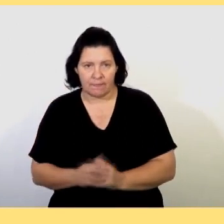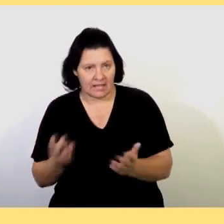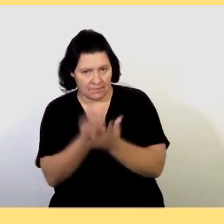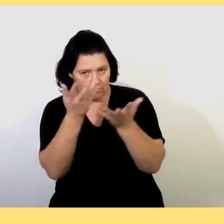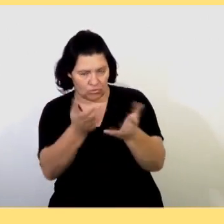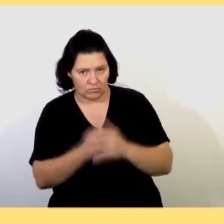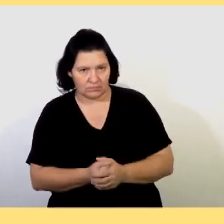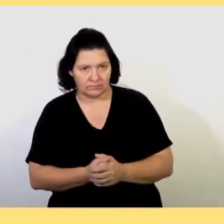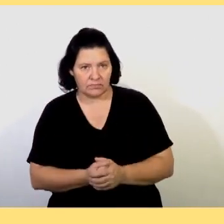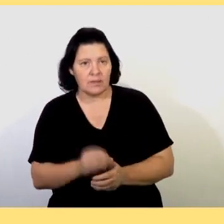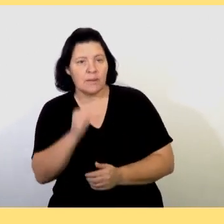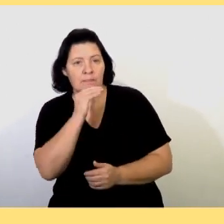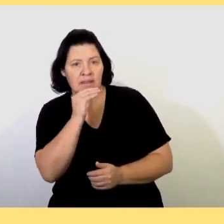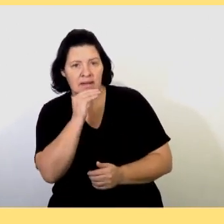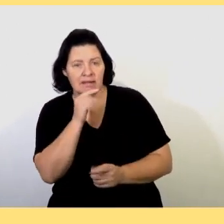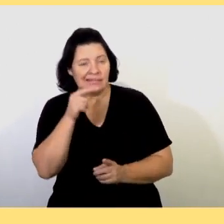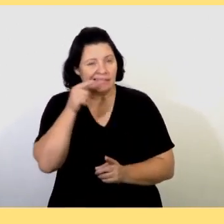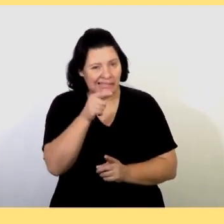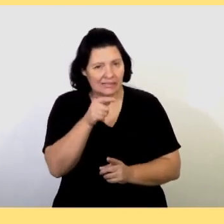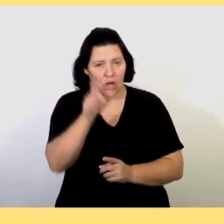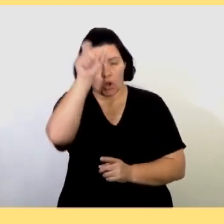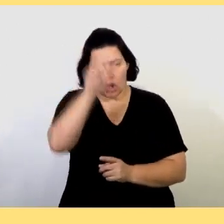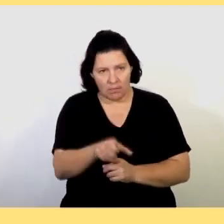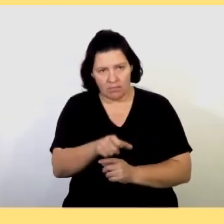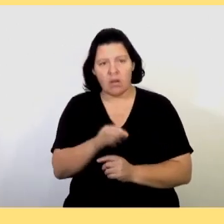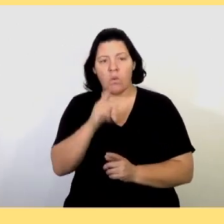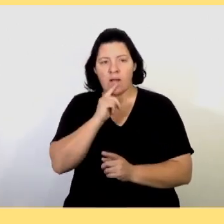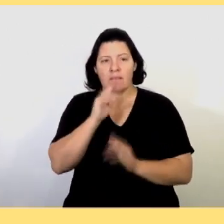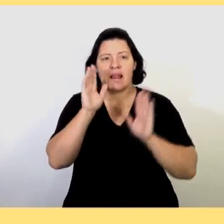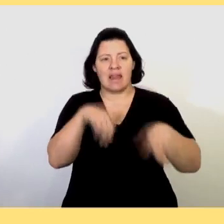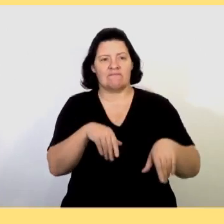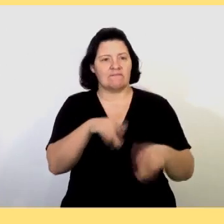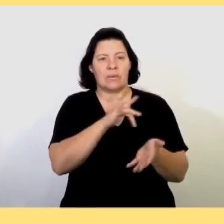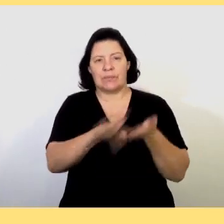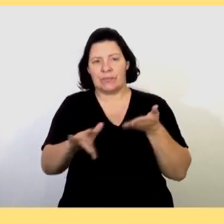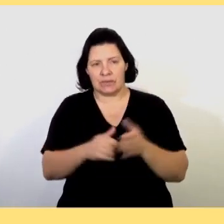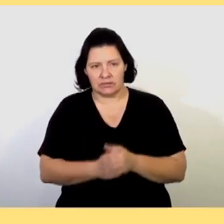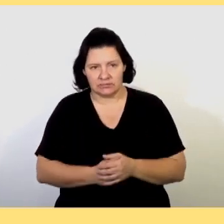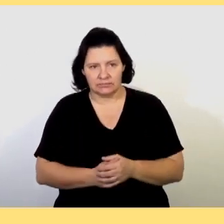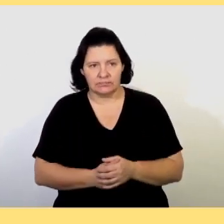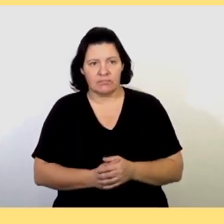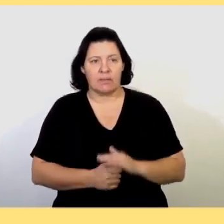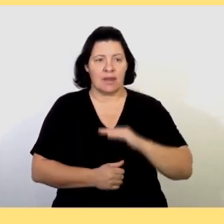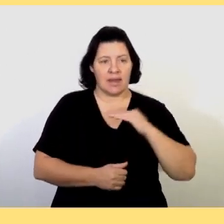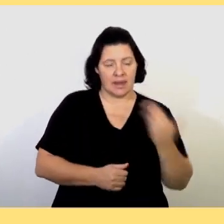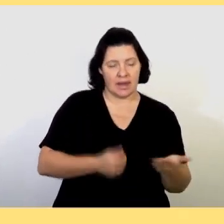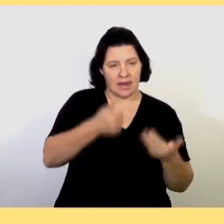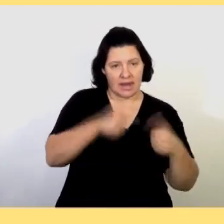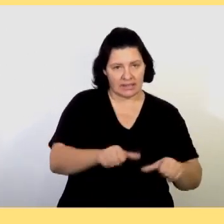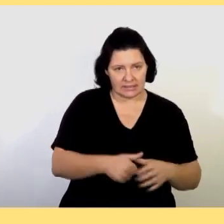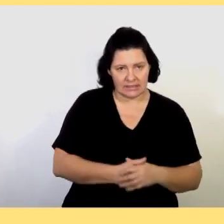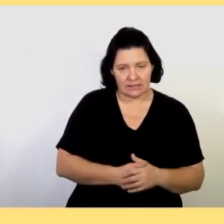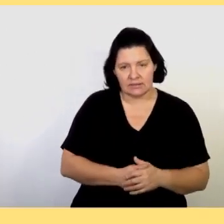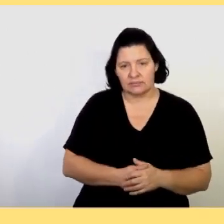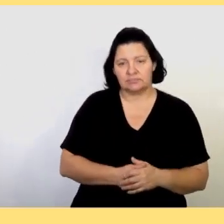overdraft. Like that. So that means this column here will be left blank. My next